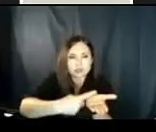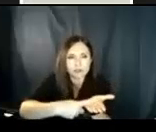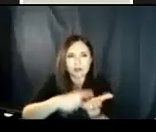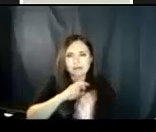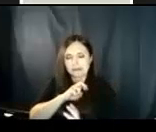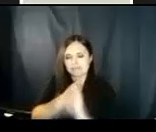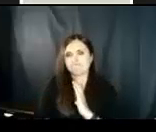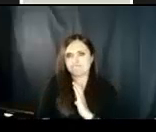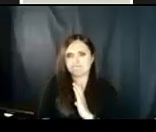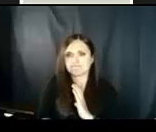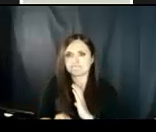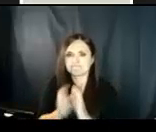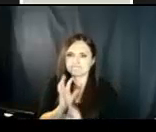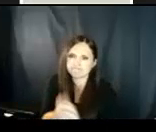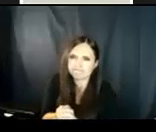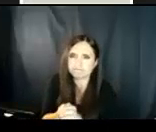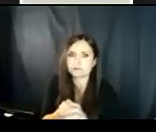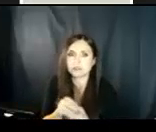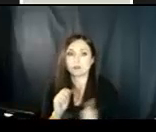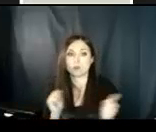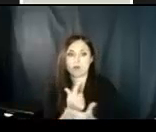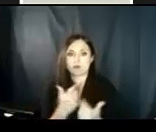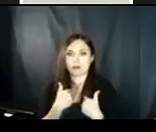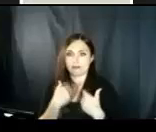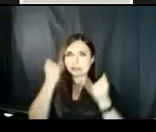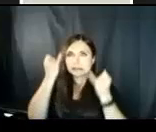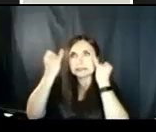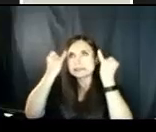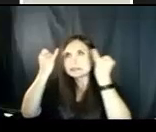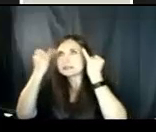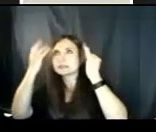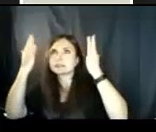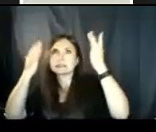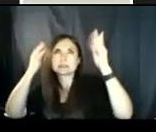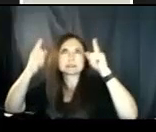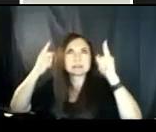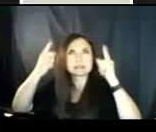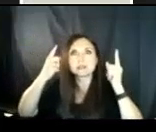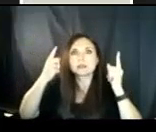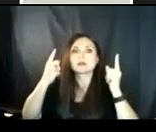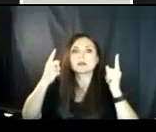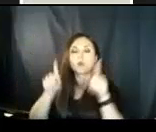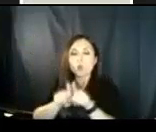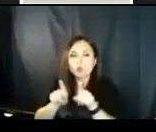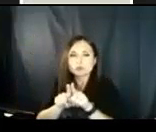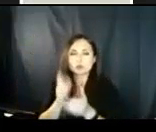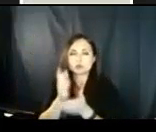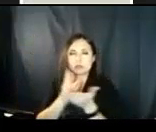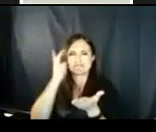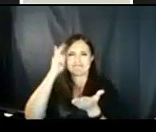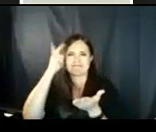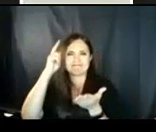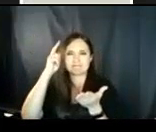I feel that although we all have our ideas about engagement, there are also some misconceptions